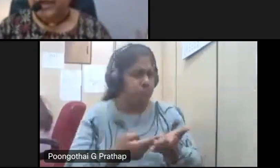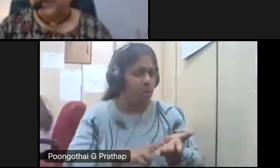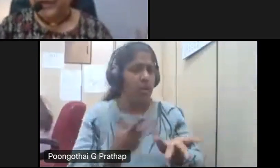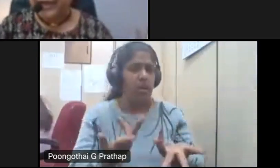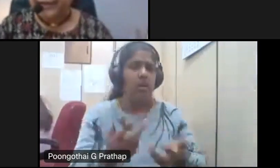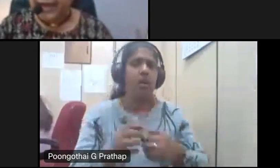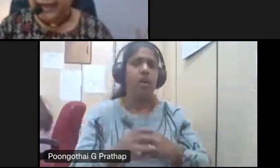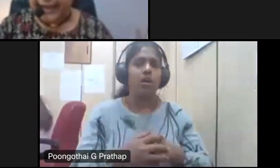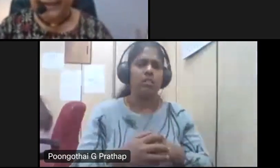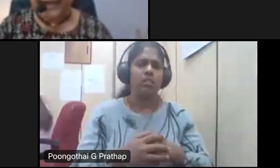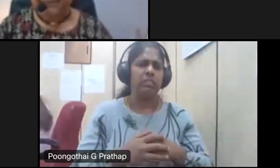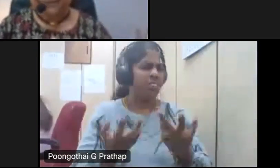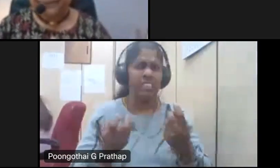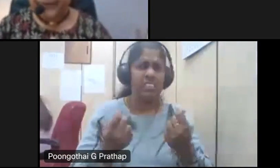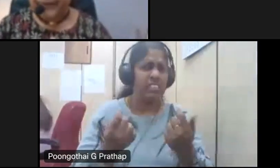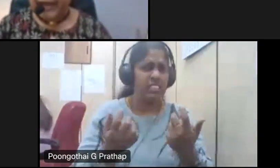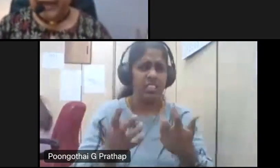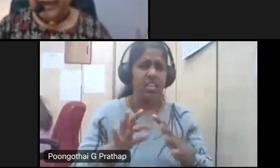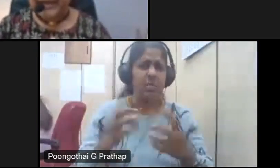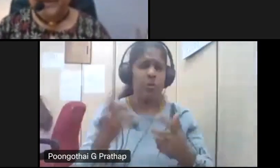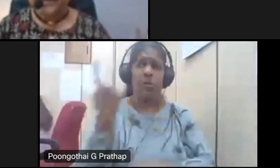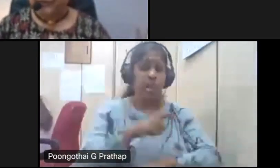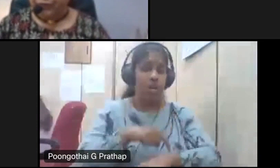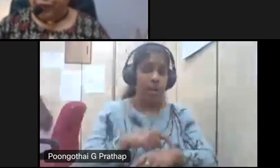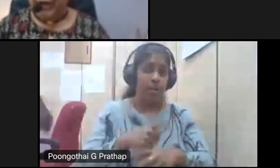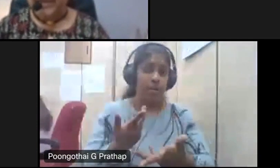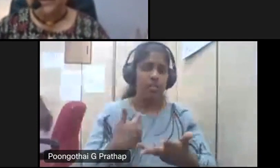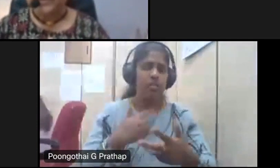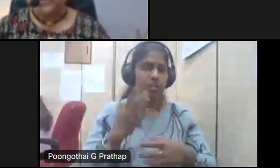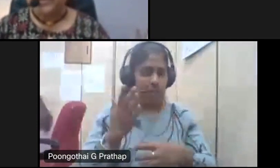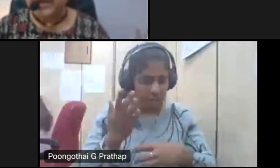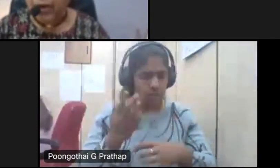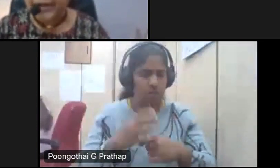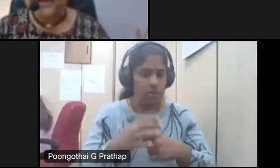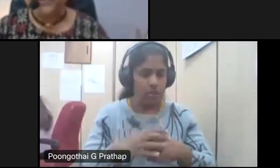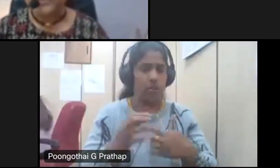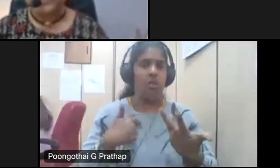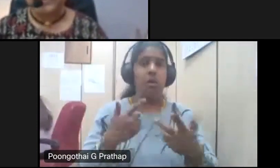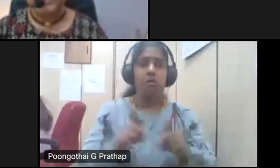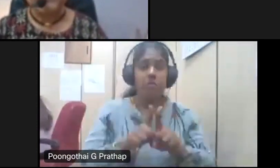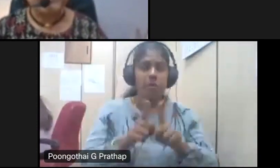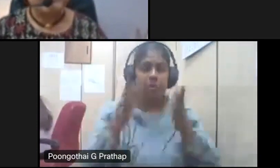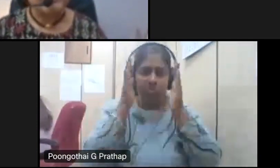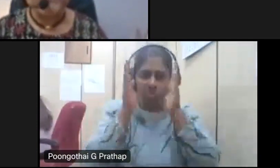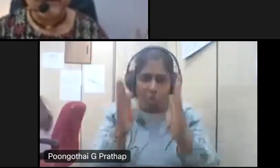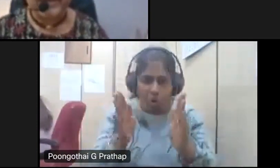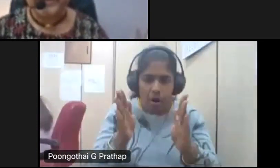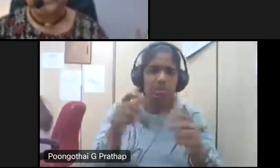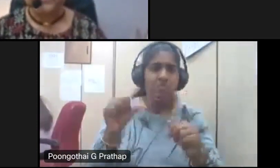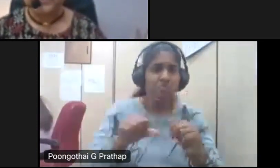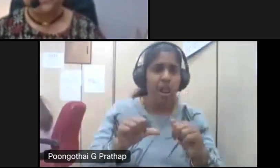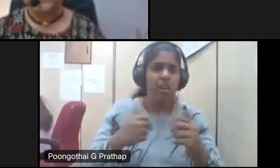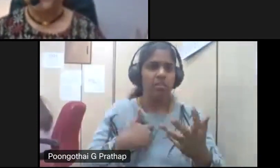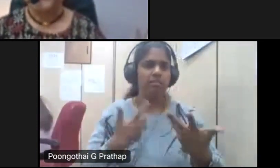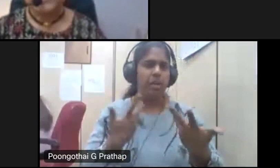sleepiness during daytime, inability to focus, not interested even in